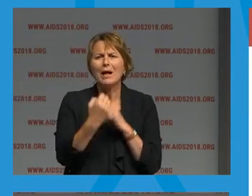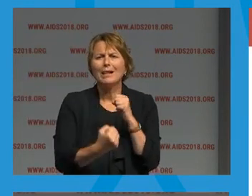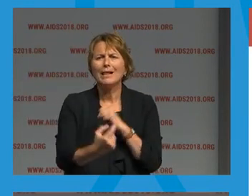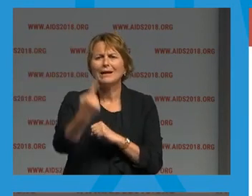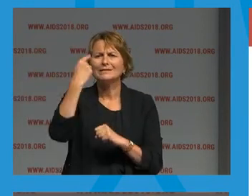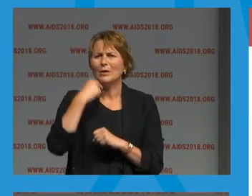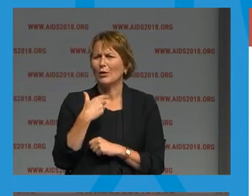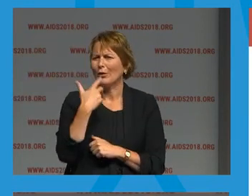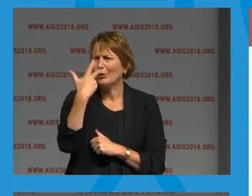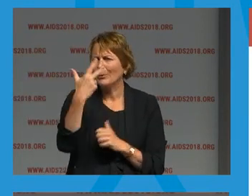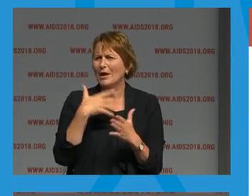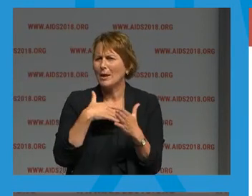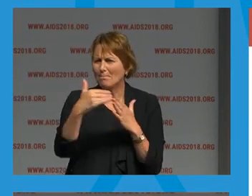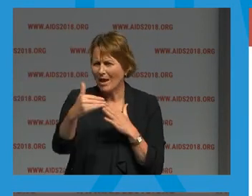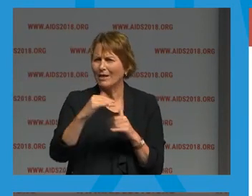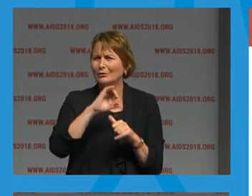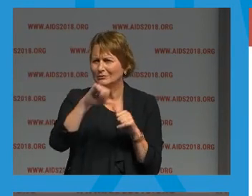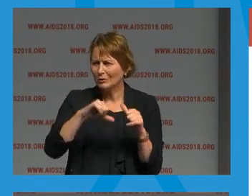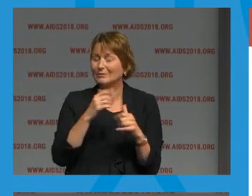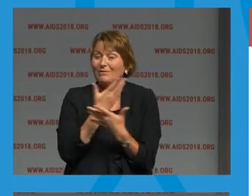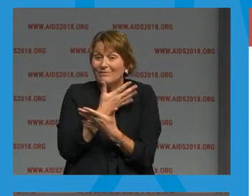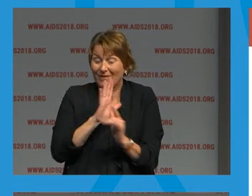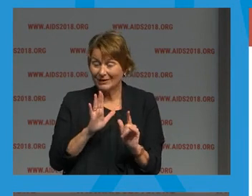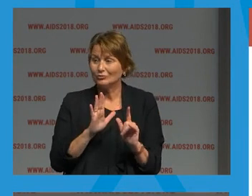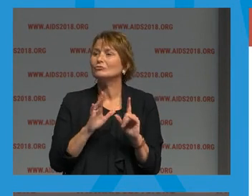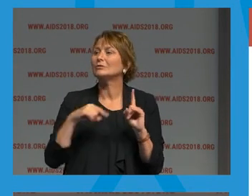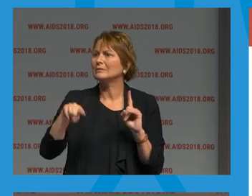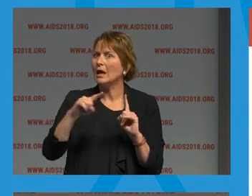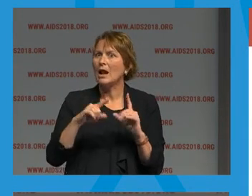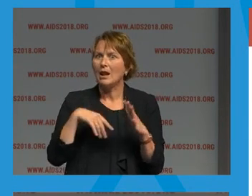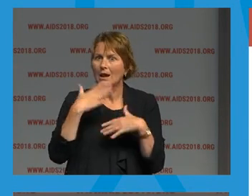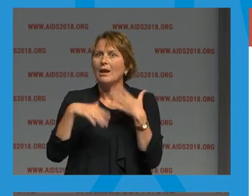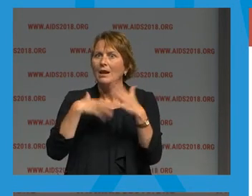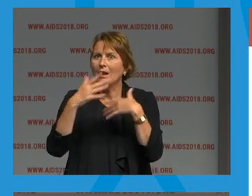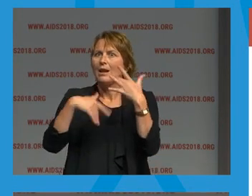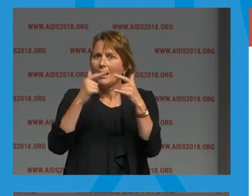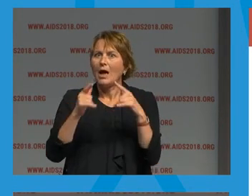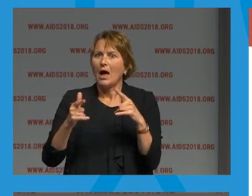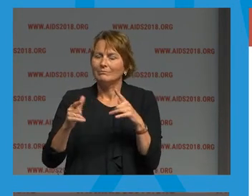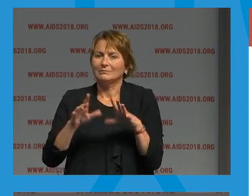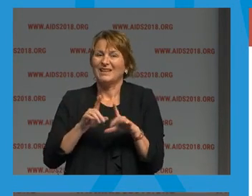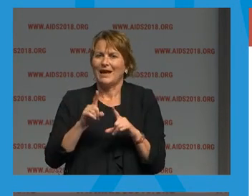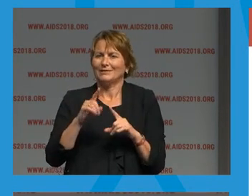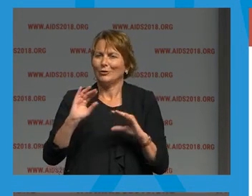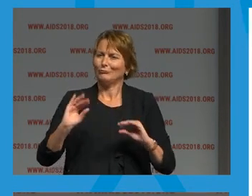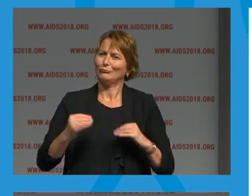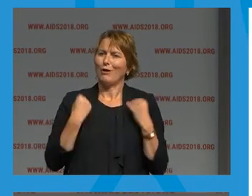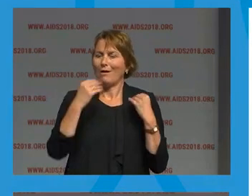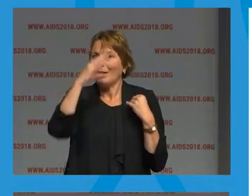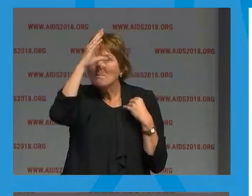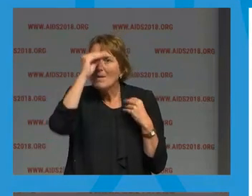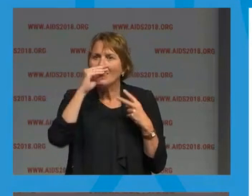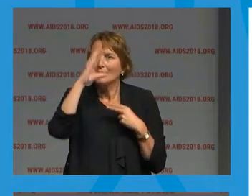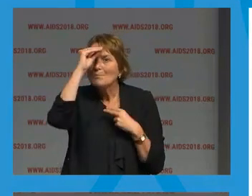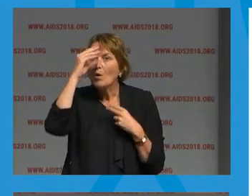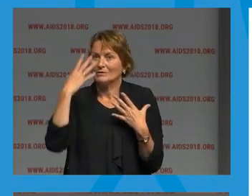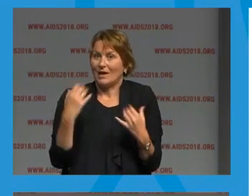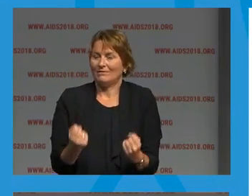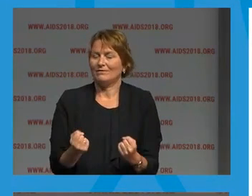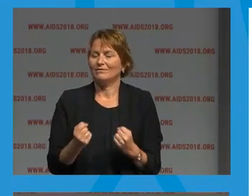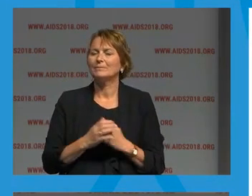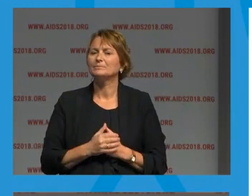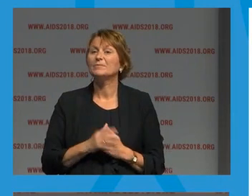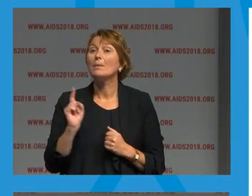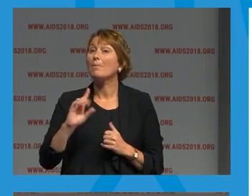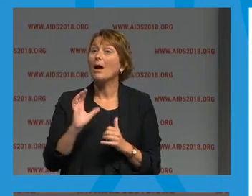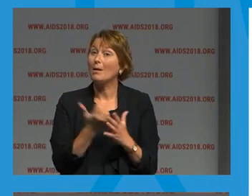3 million circumcisions, so we're further accelerating and getting to coverage to those young men and boys. But our priority